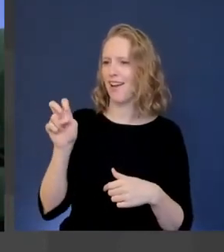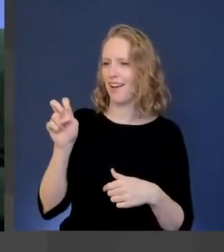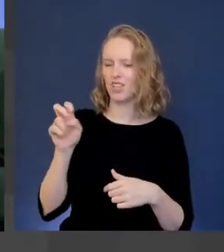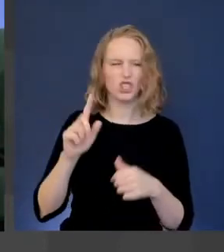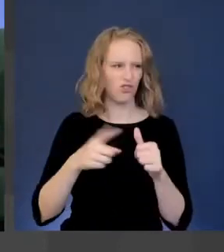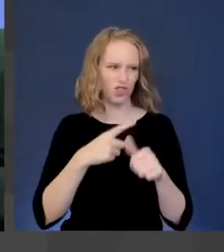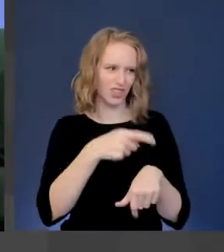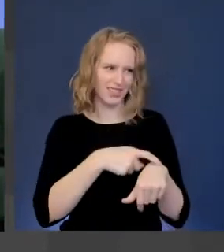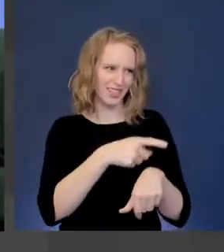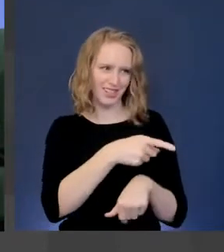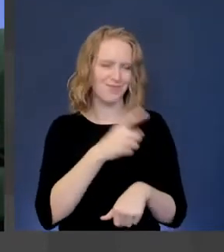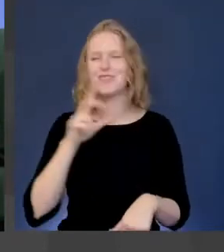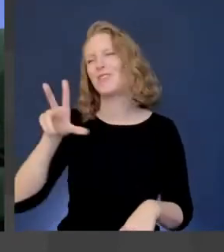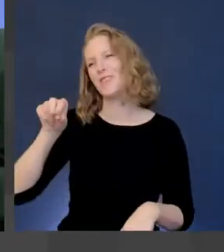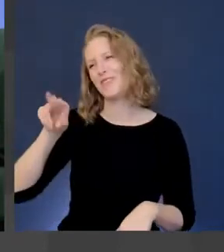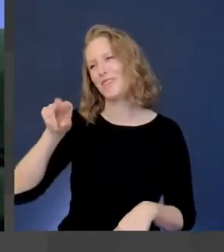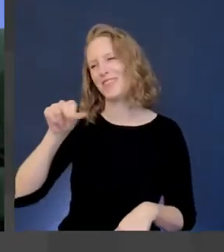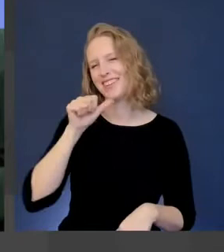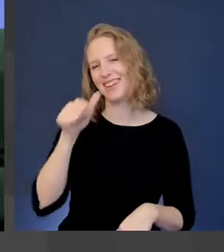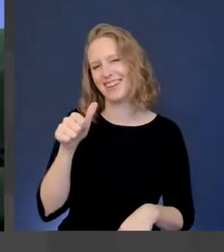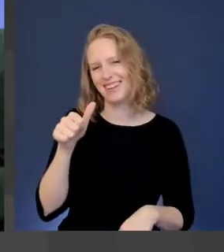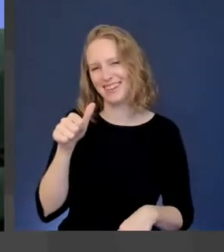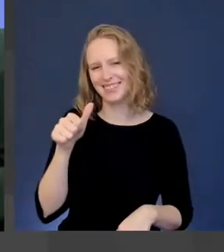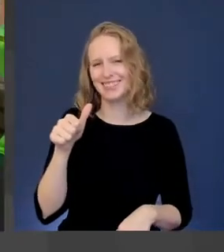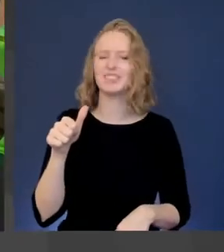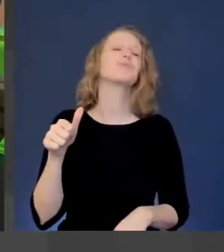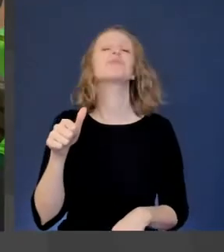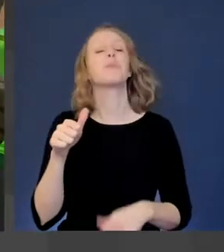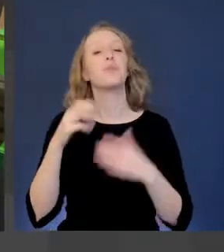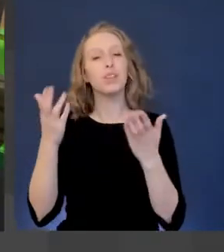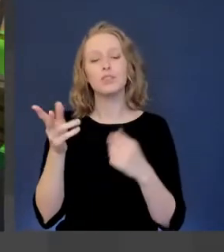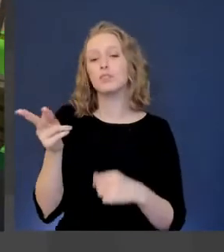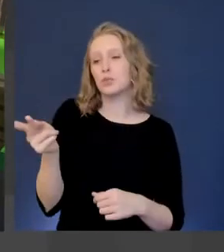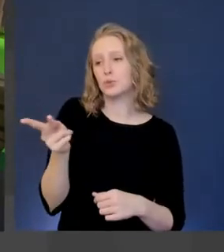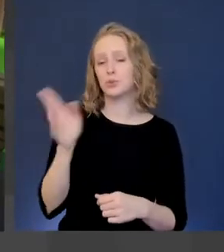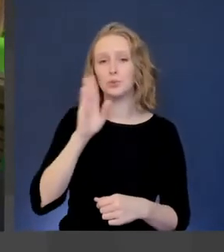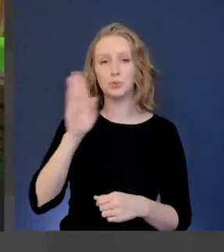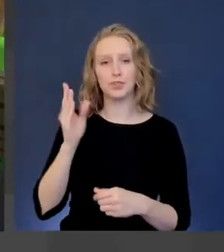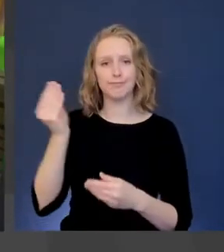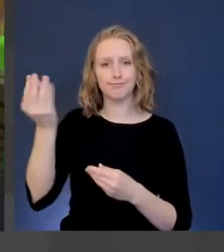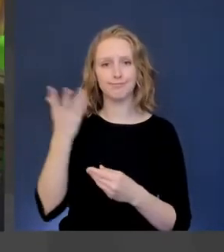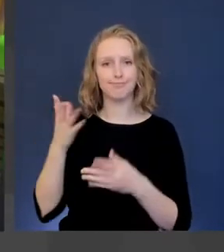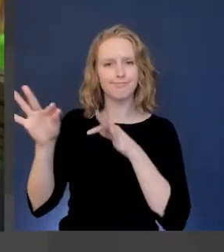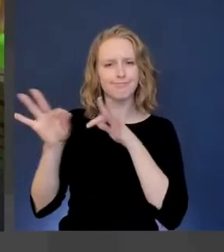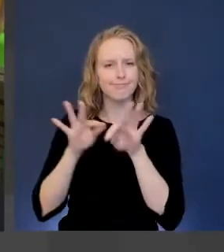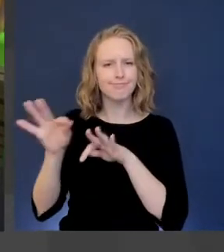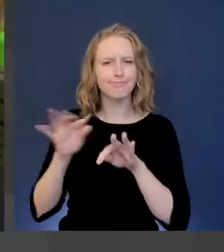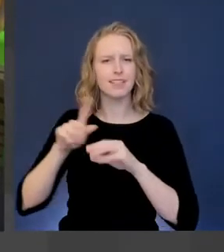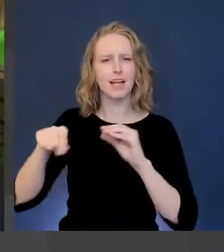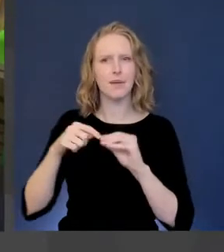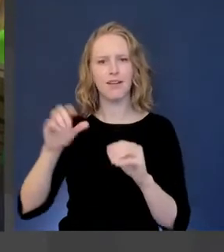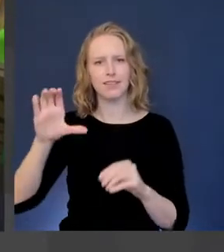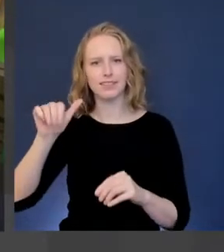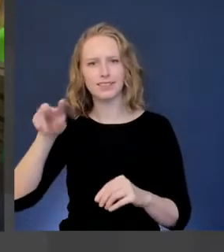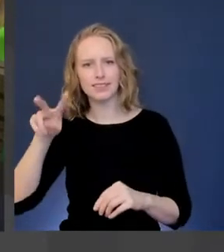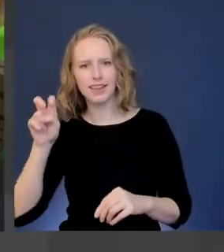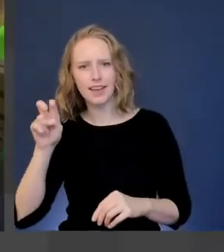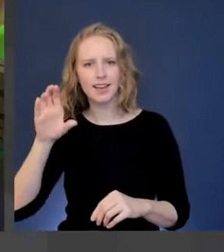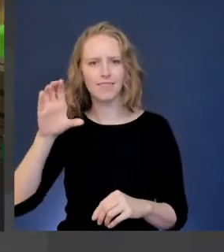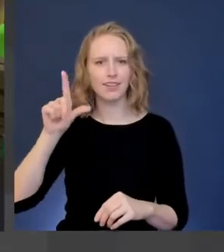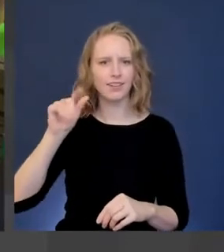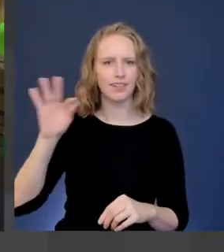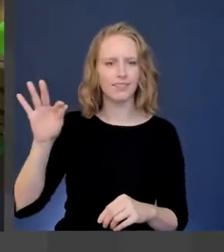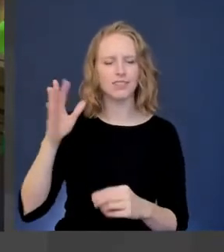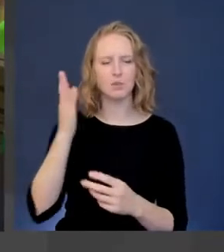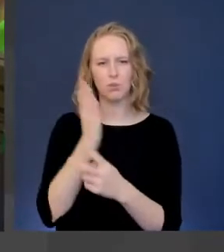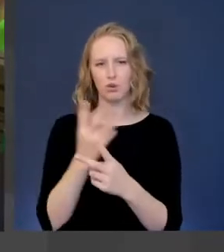my first time. You two are going to tell us about Caves and Cliffs Part 2, and the thing that I think is the most amazing is